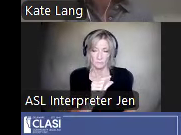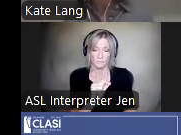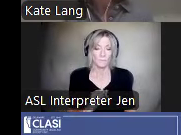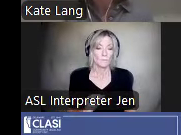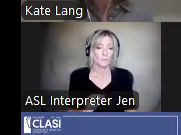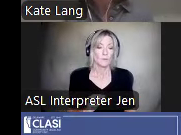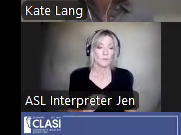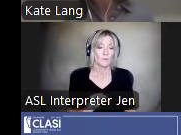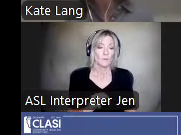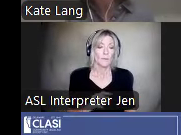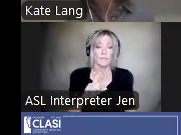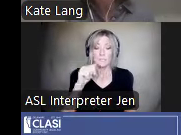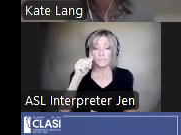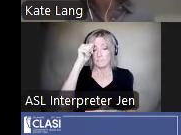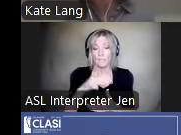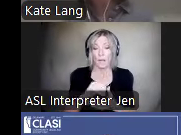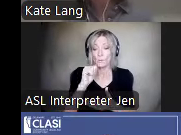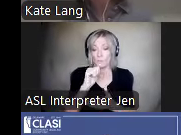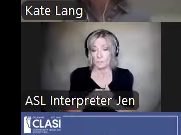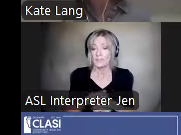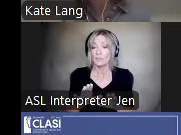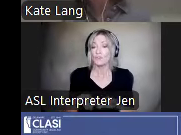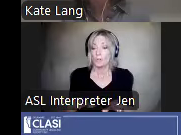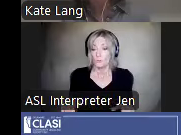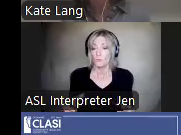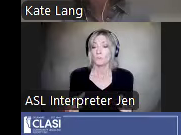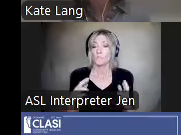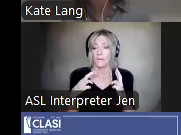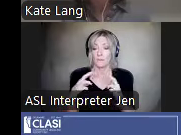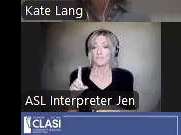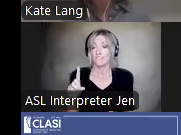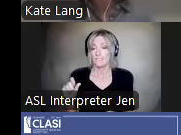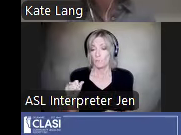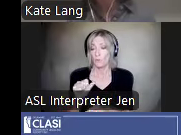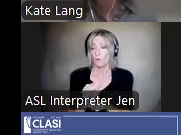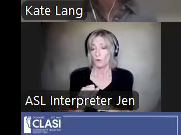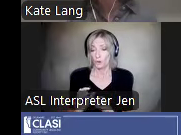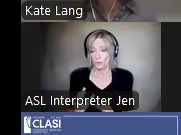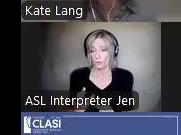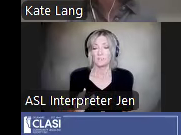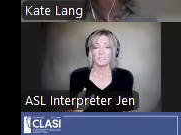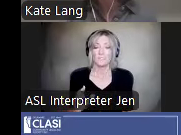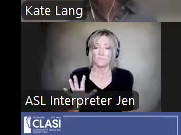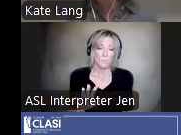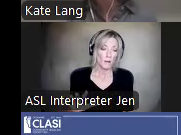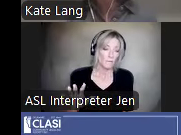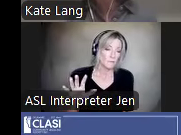then spouses and children of retired and disabled workers make up about